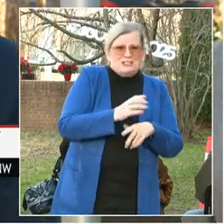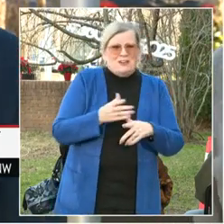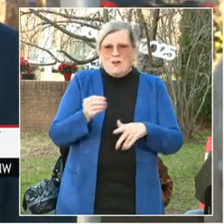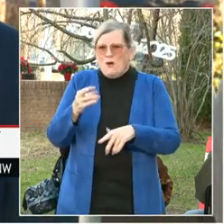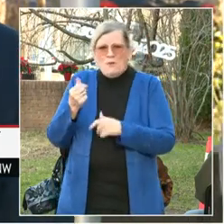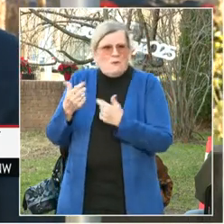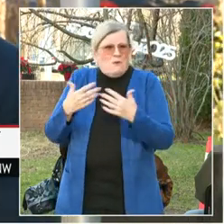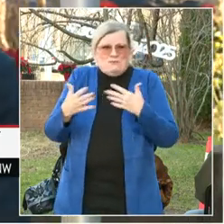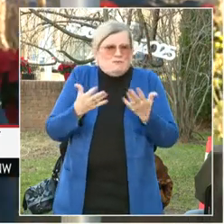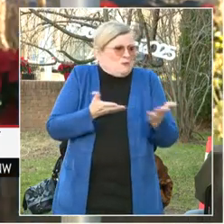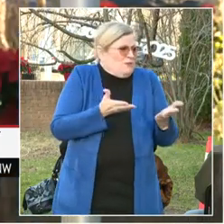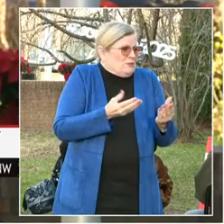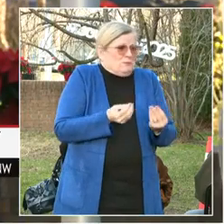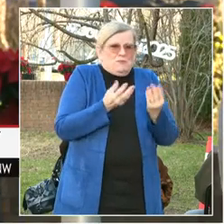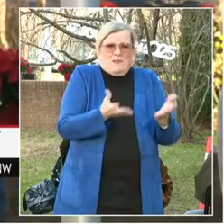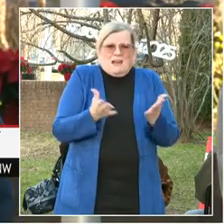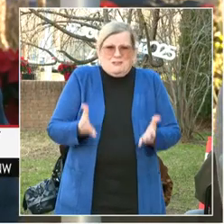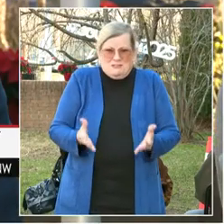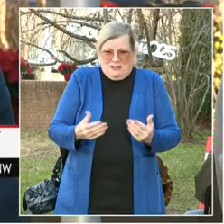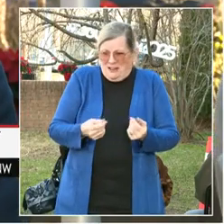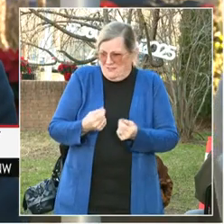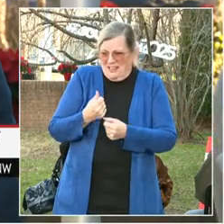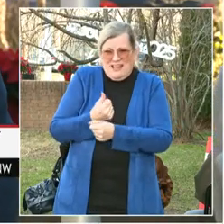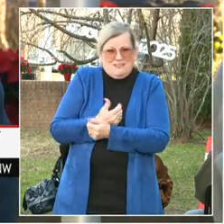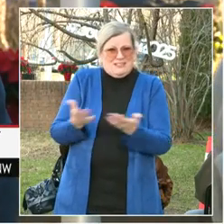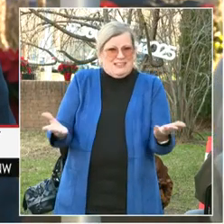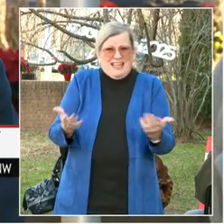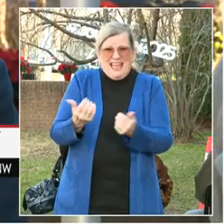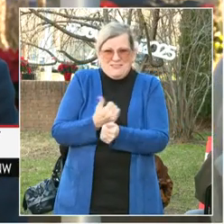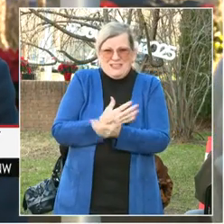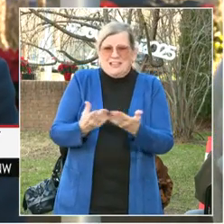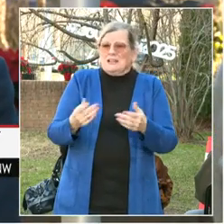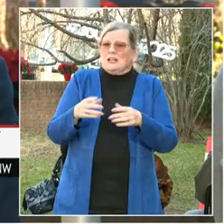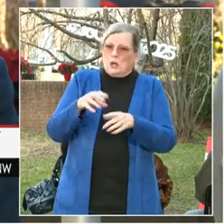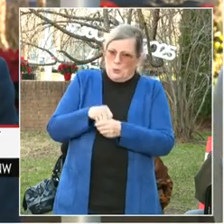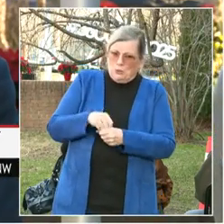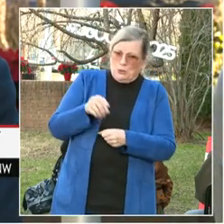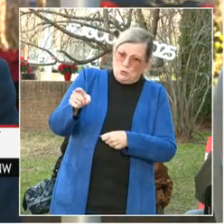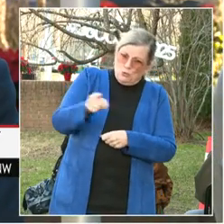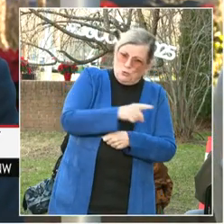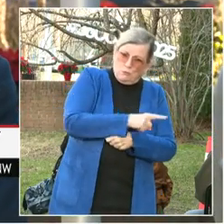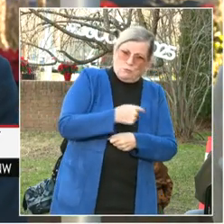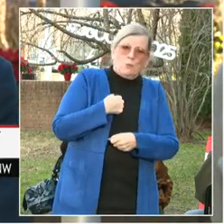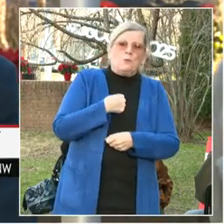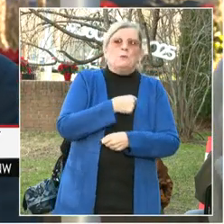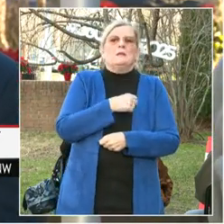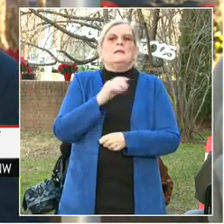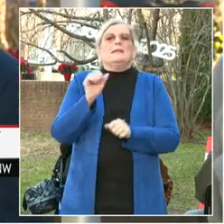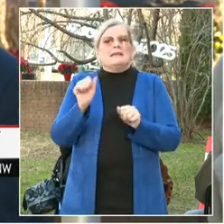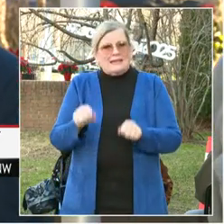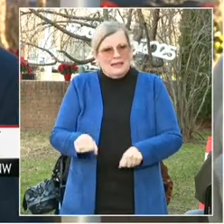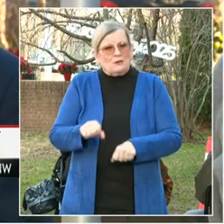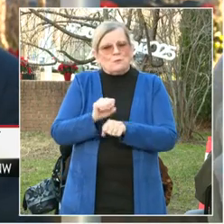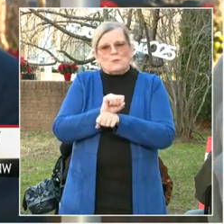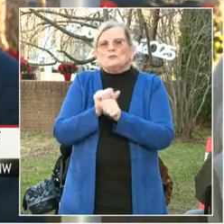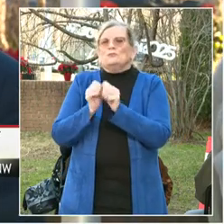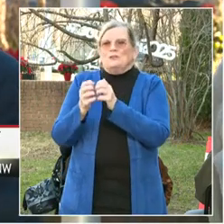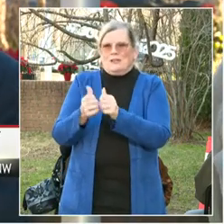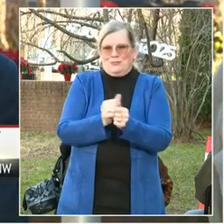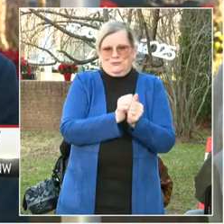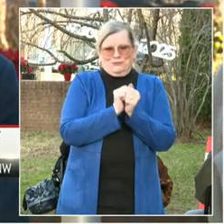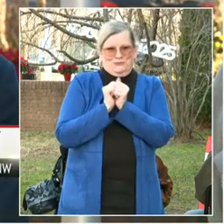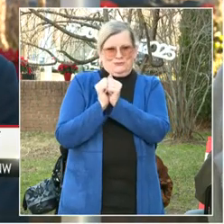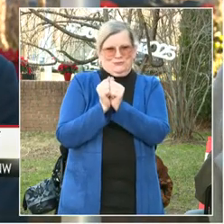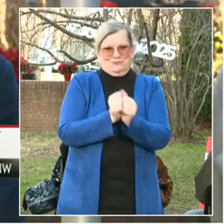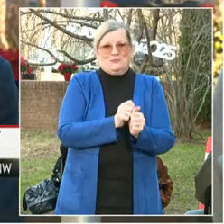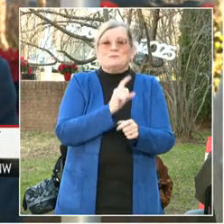things, the roadmap shows how you can play a role to make our housing equity goals a reality. And if I were to sum up what the roadmap says in a